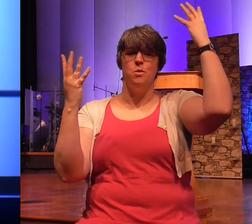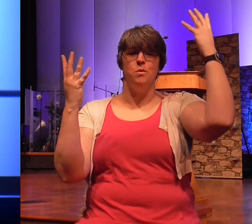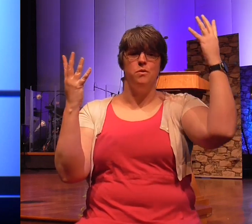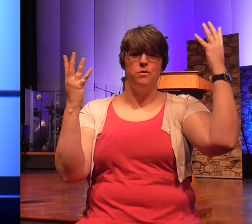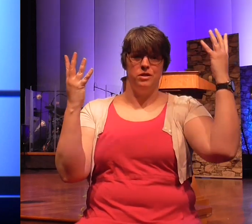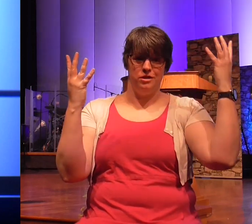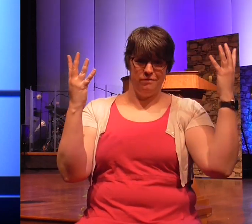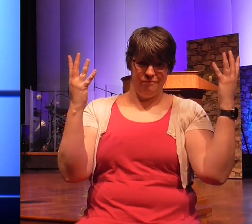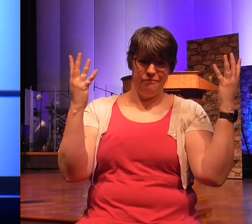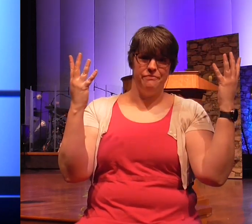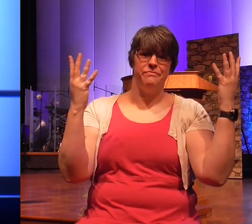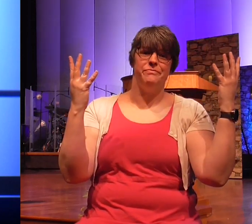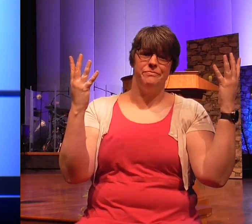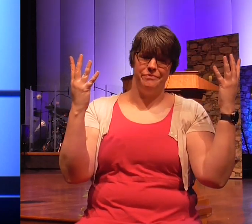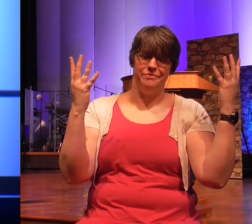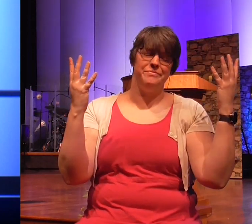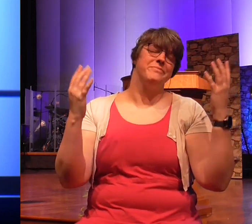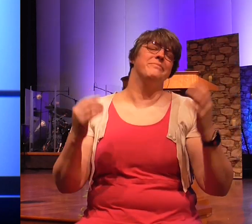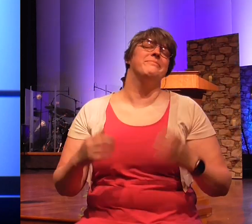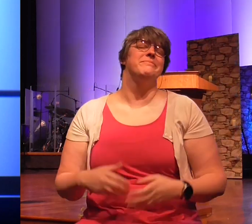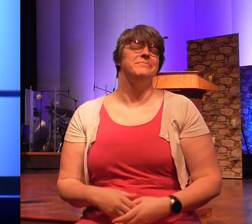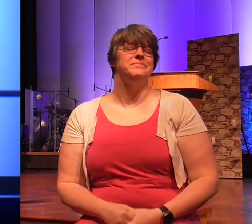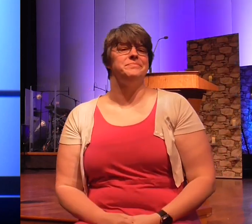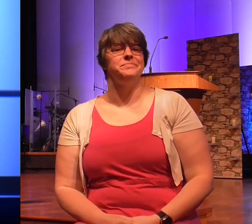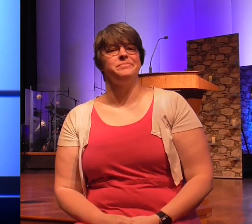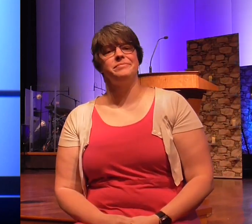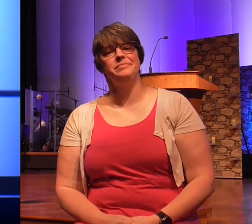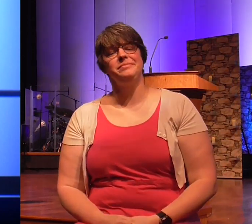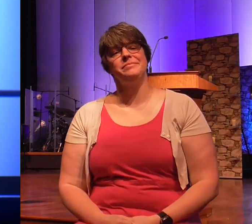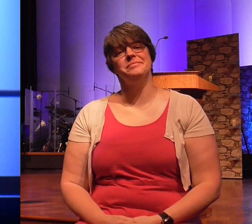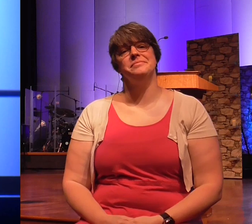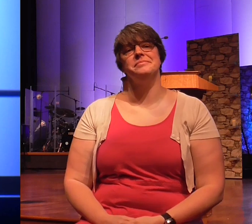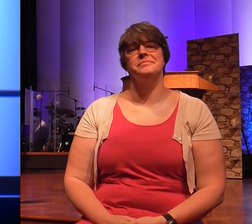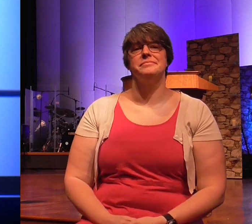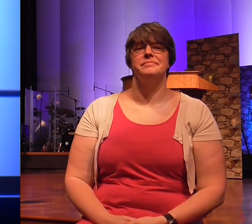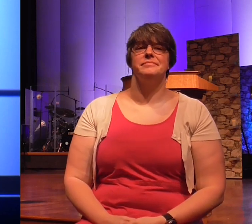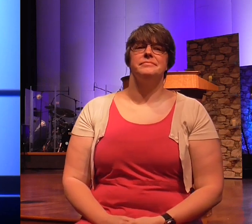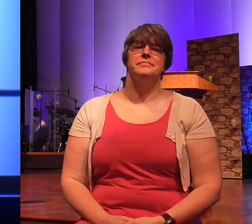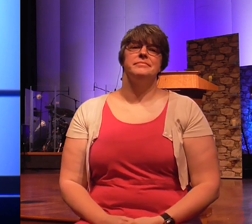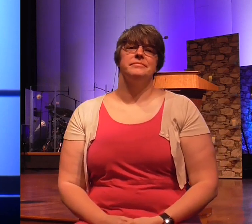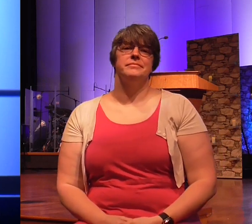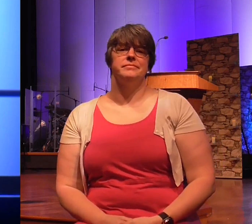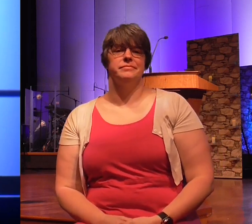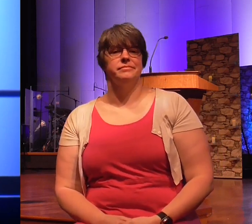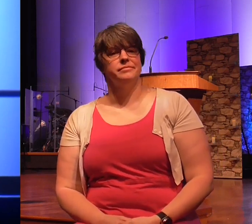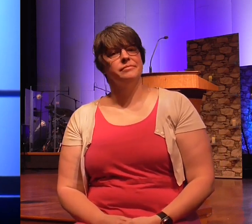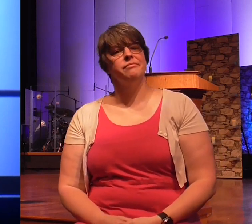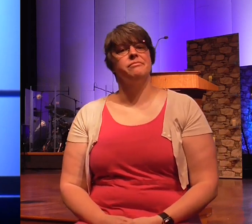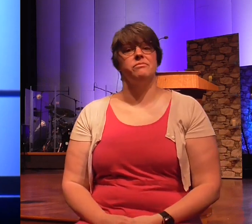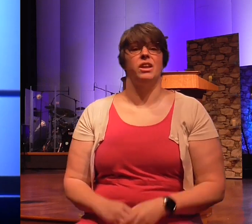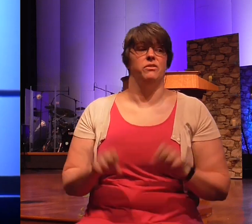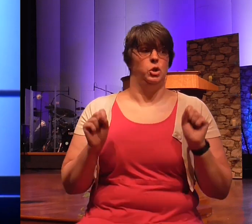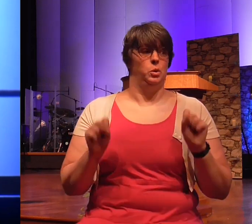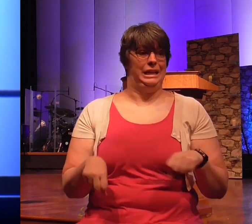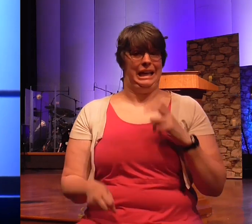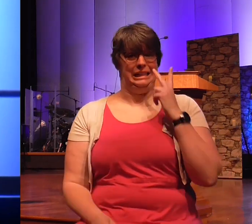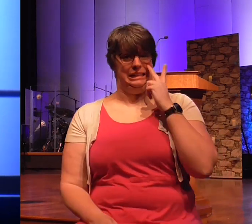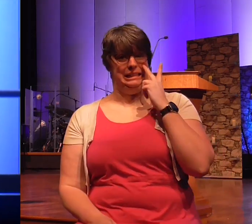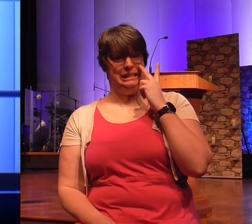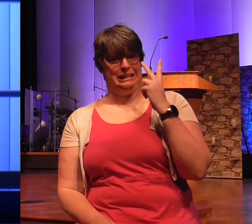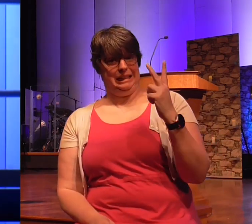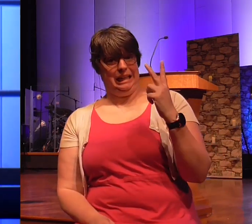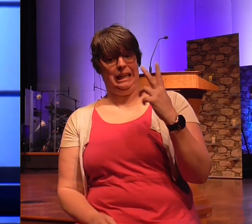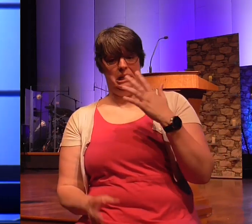hanging over your head. If you can see what